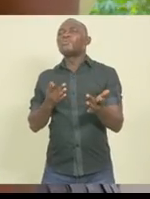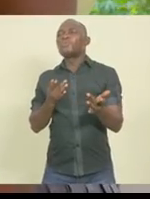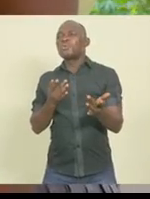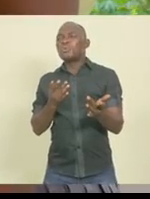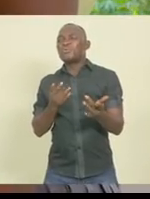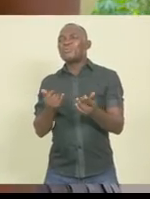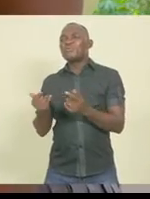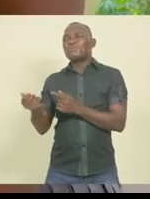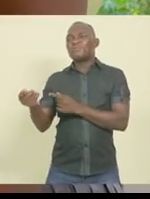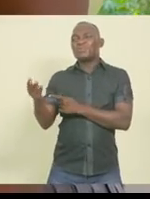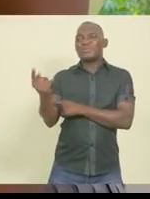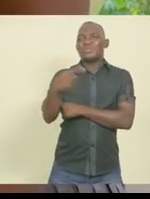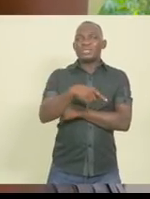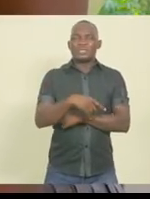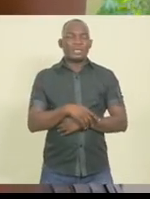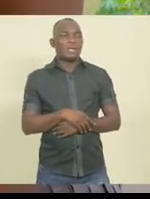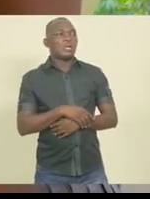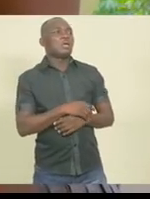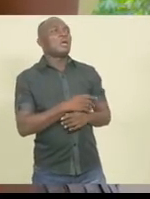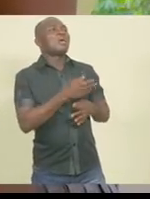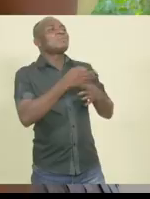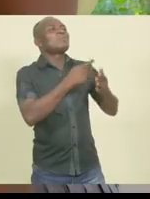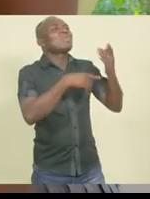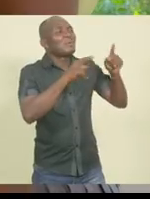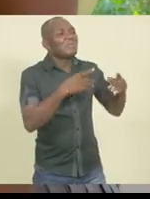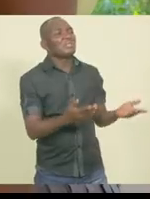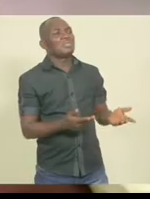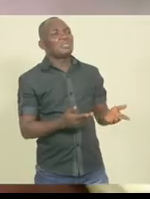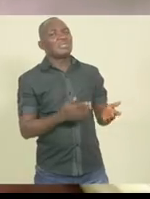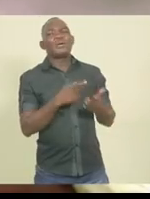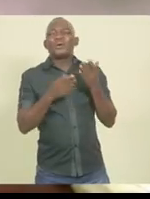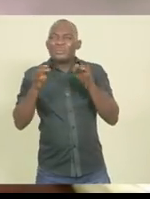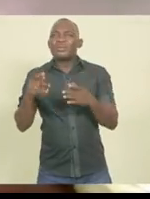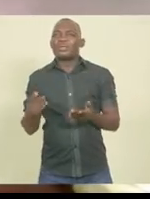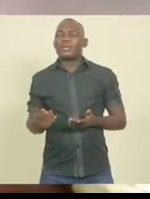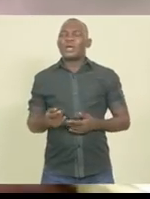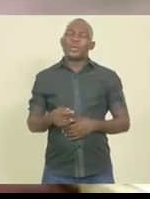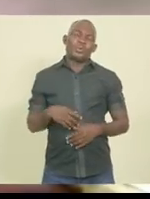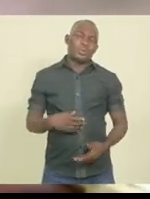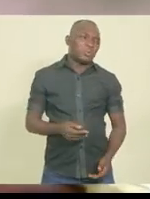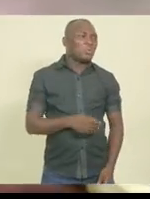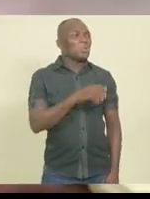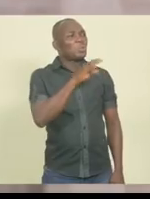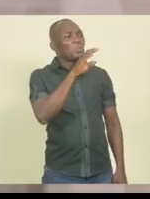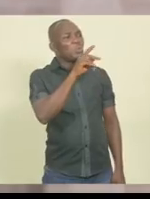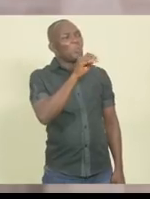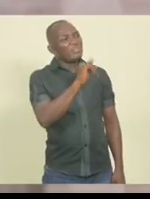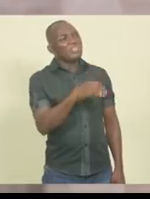days. Talk to me. What is happening? Miss Koffee.